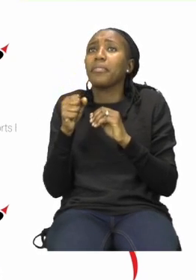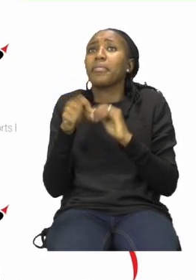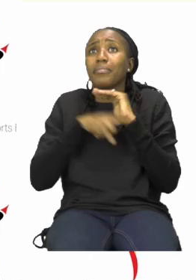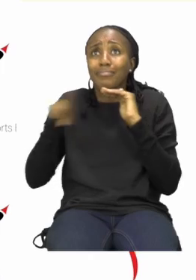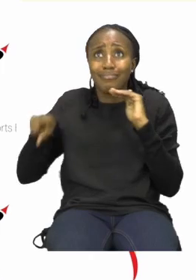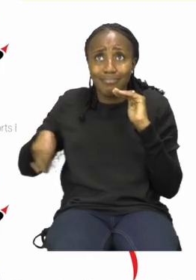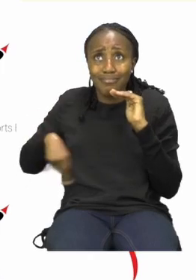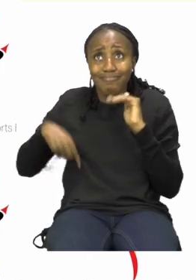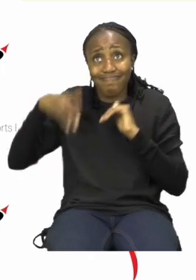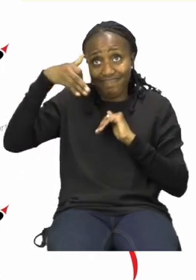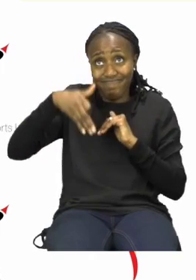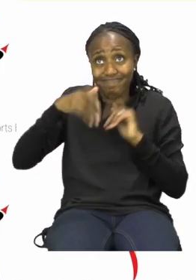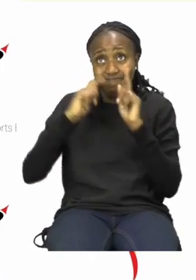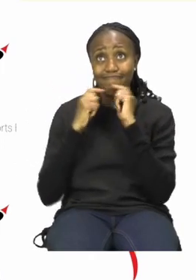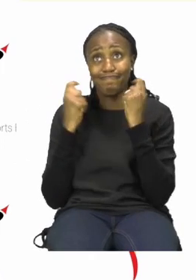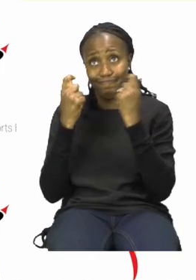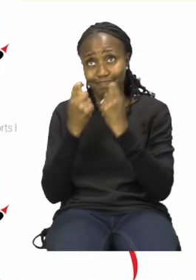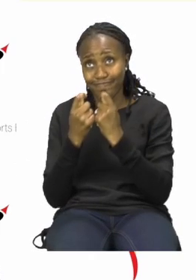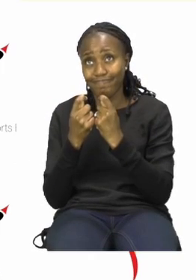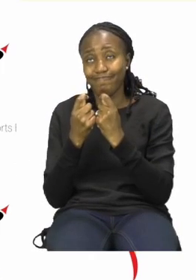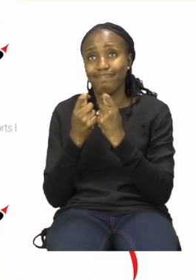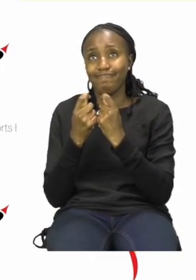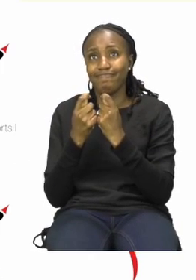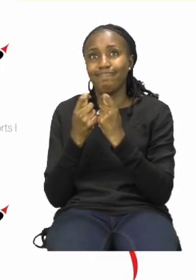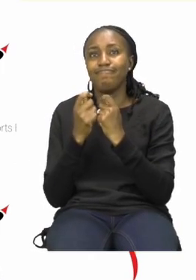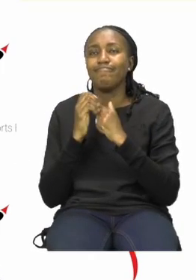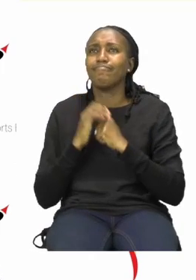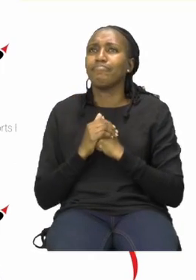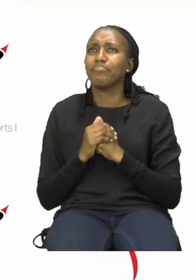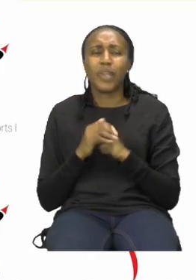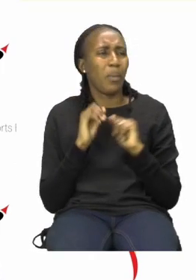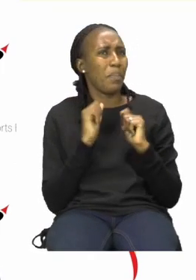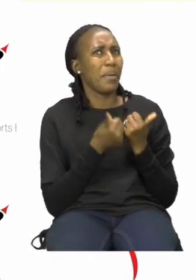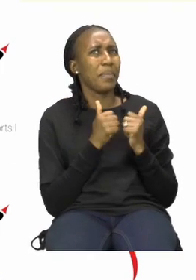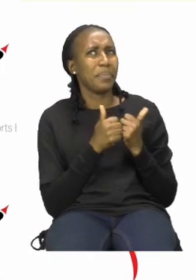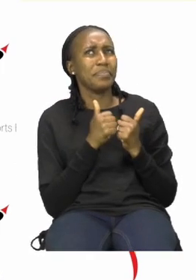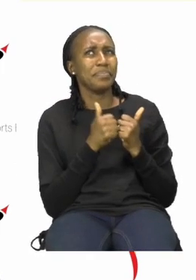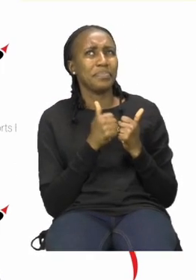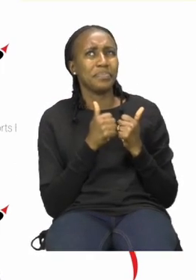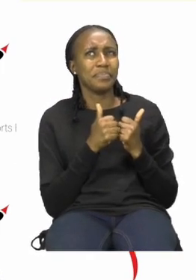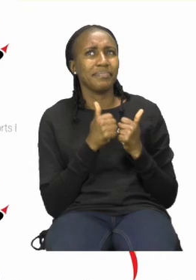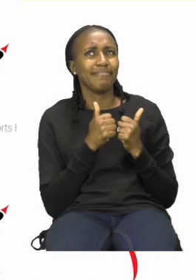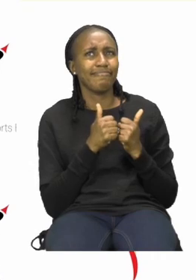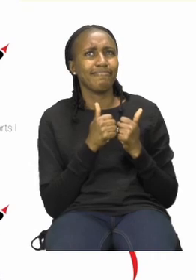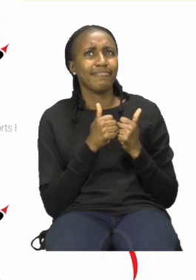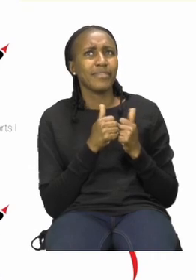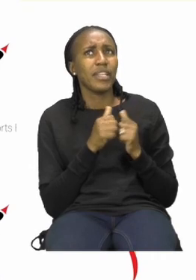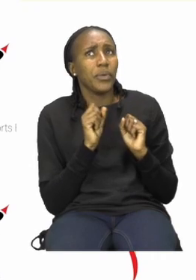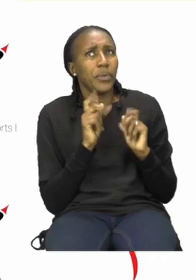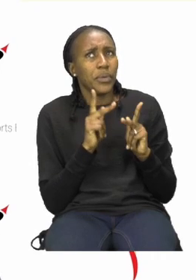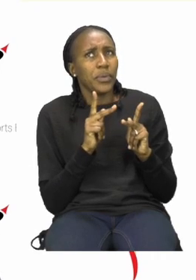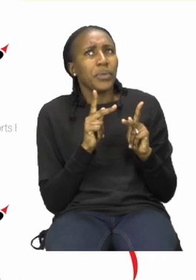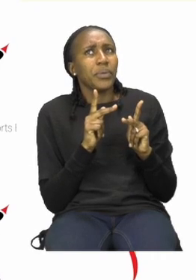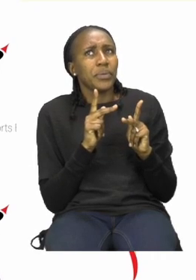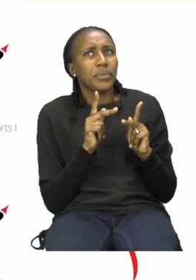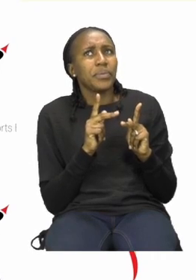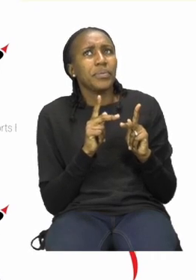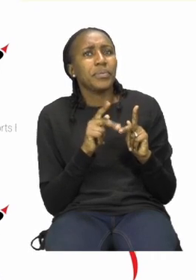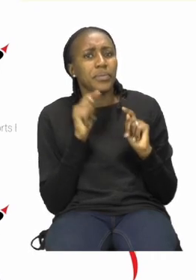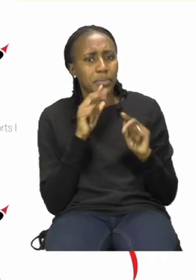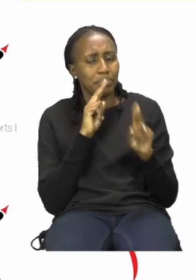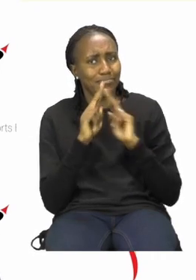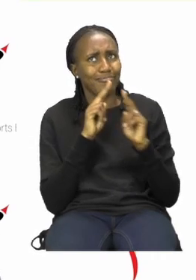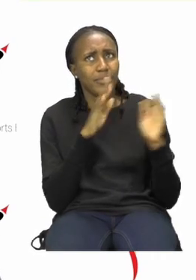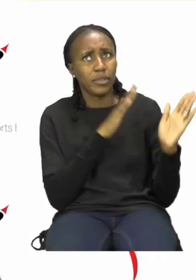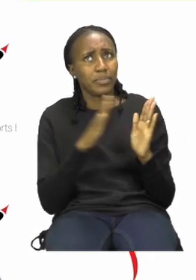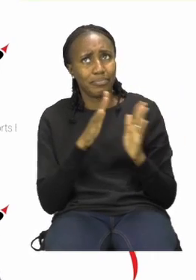to the coast and to the north. Fantastic. So that is maybe now you just covering some of the plans that you have for the sport.